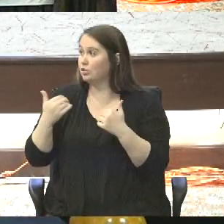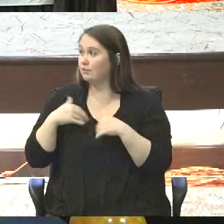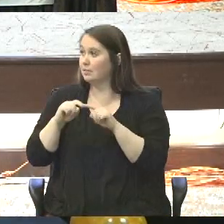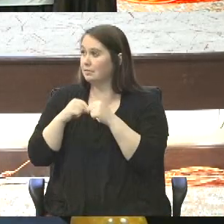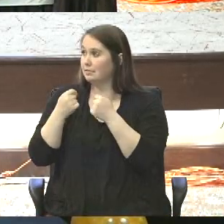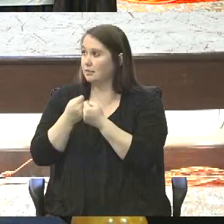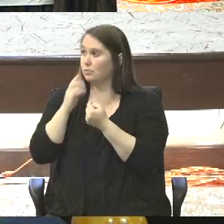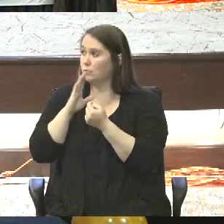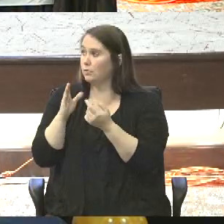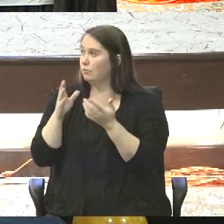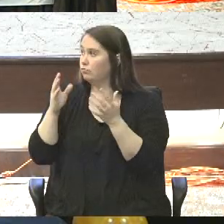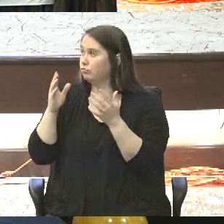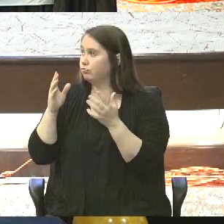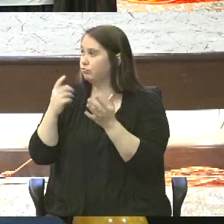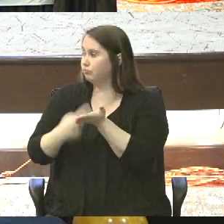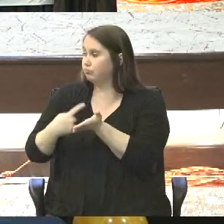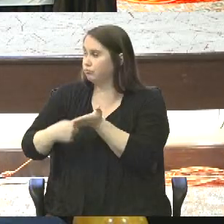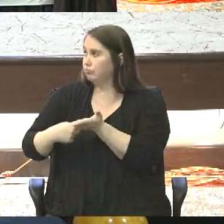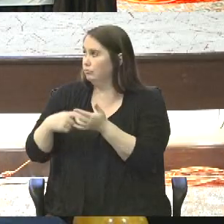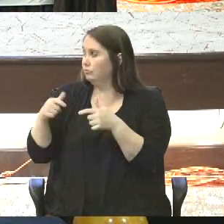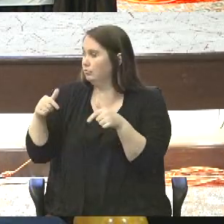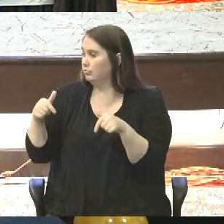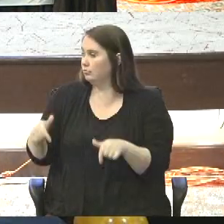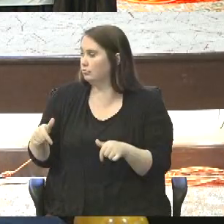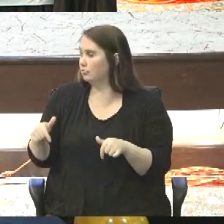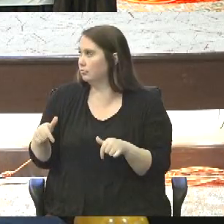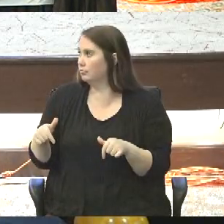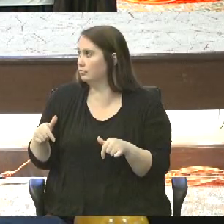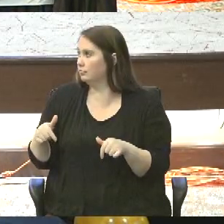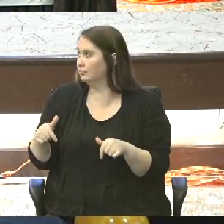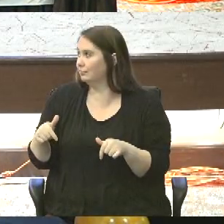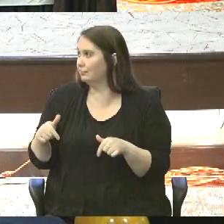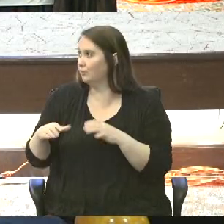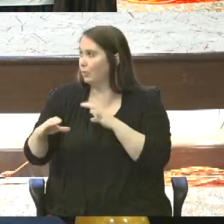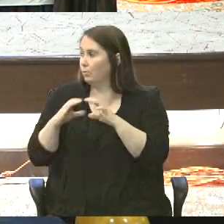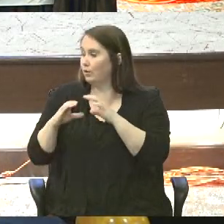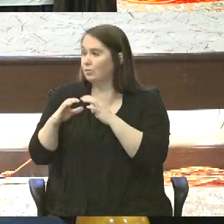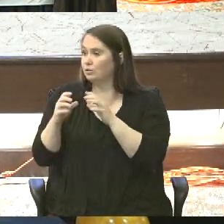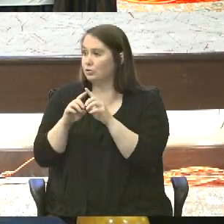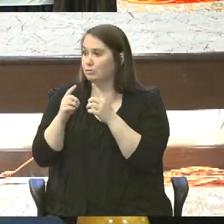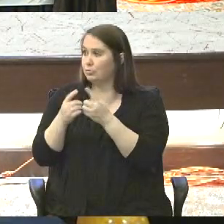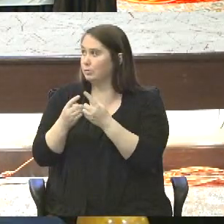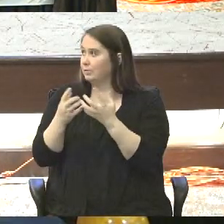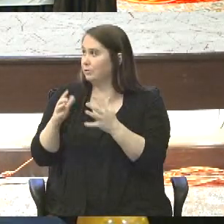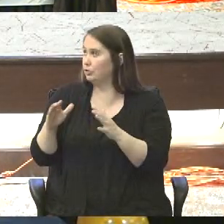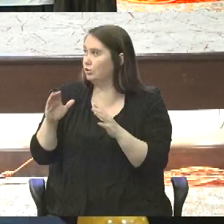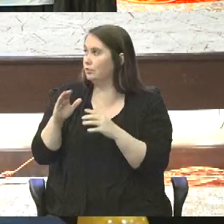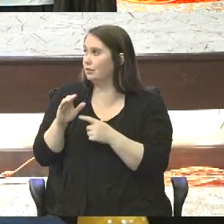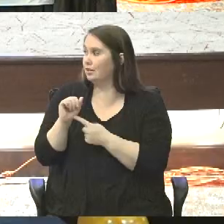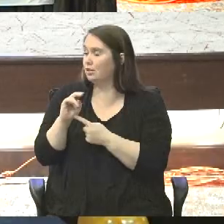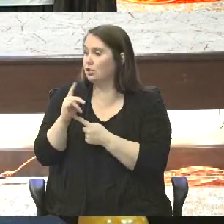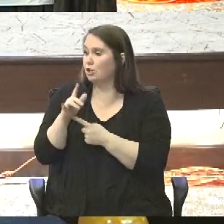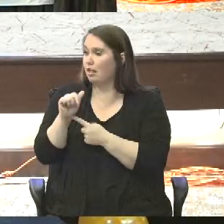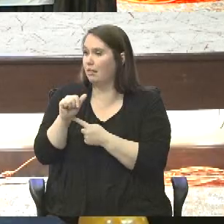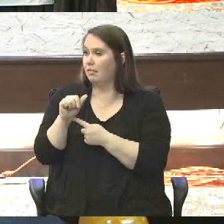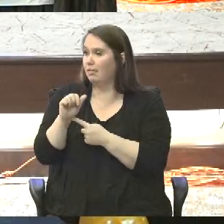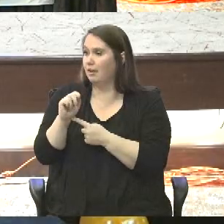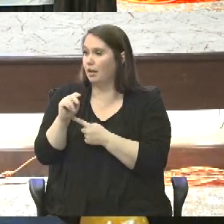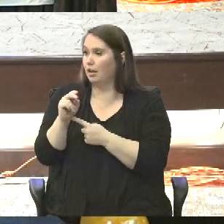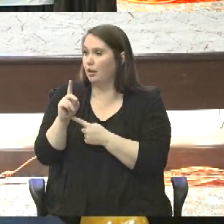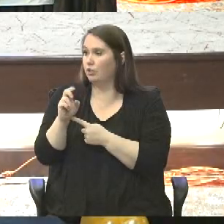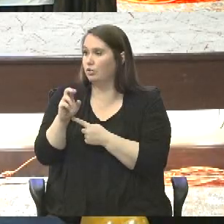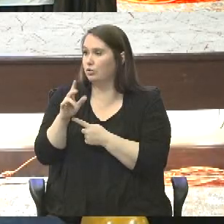the table, discuss this. Monica Settlemeyer, Director of Communications and Marketing, as well as Hannah Anderson, our Administrative Officer for